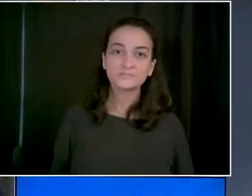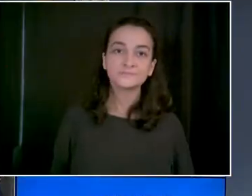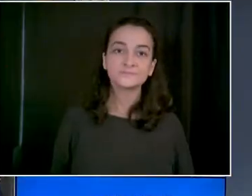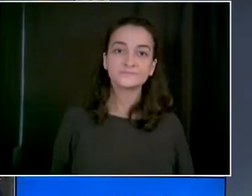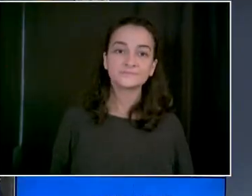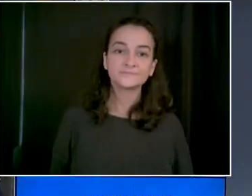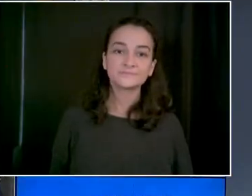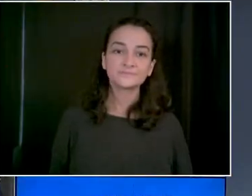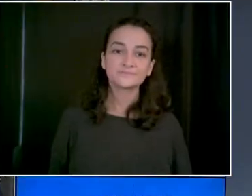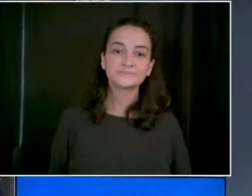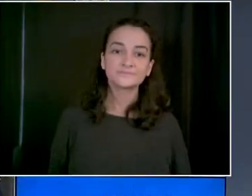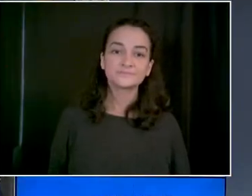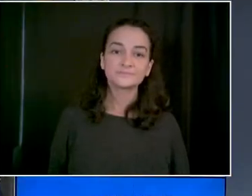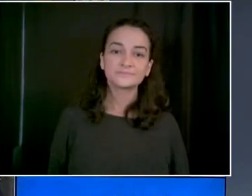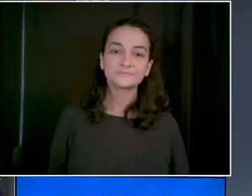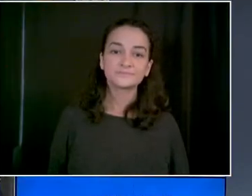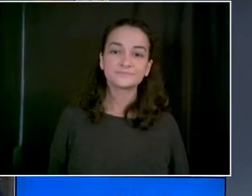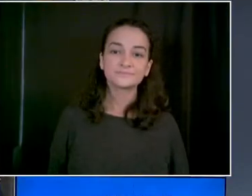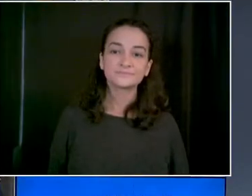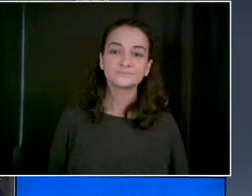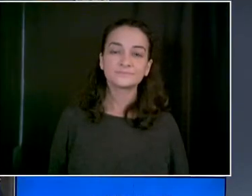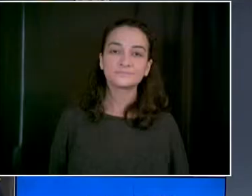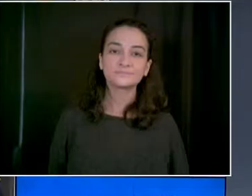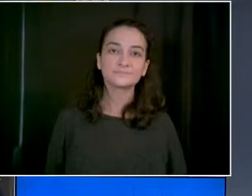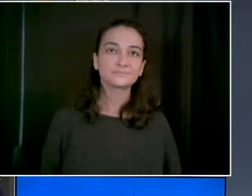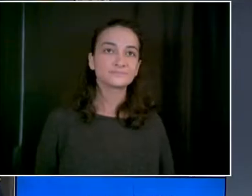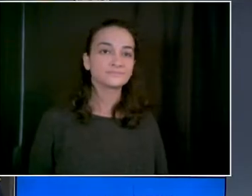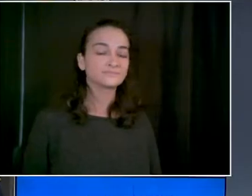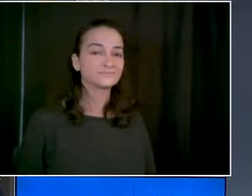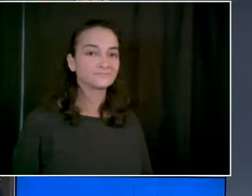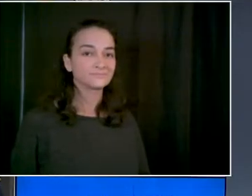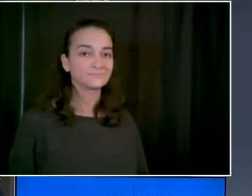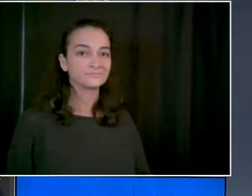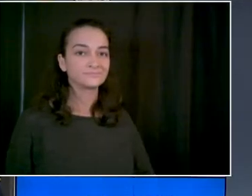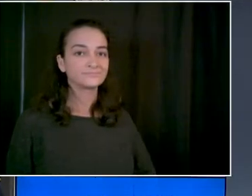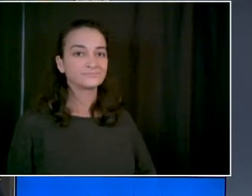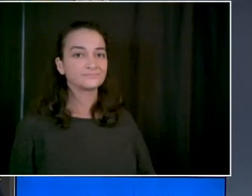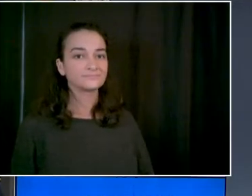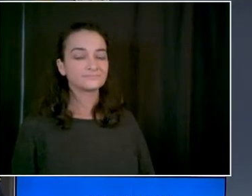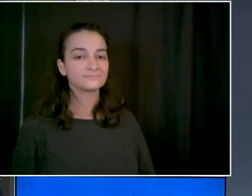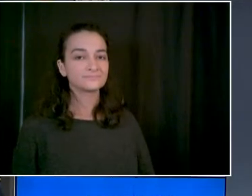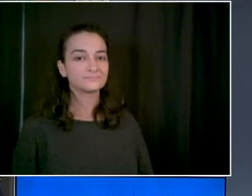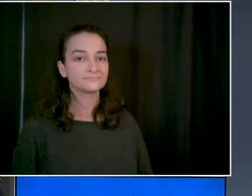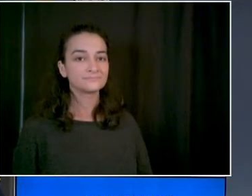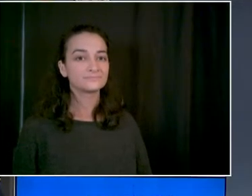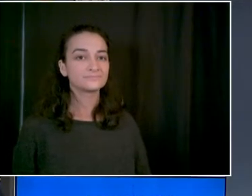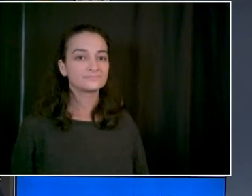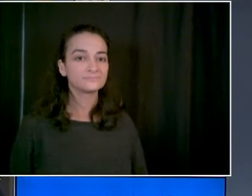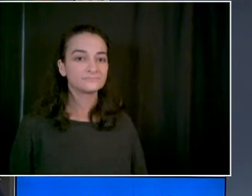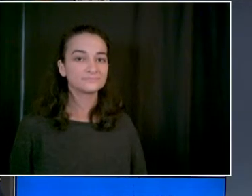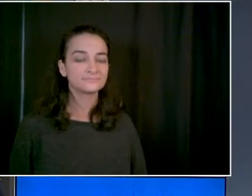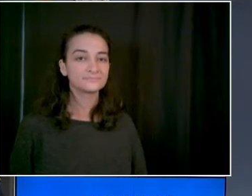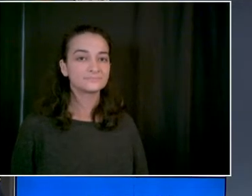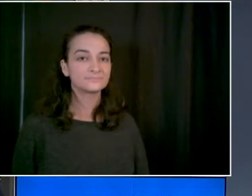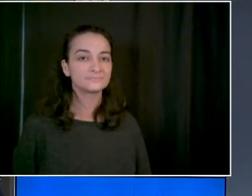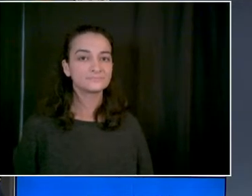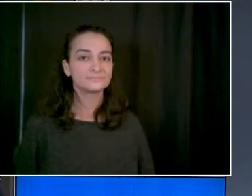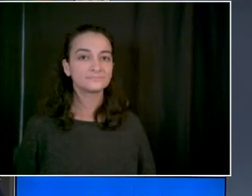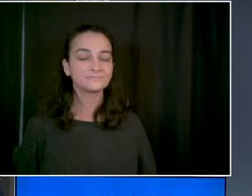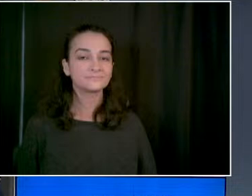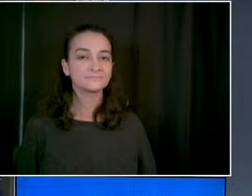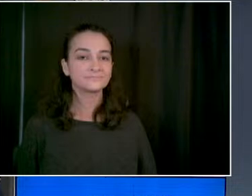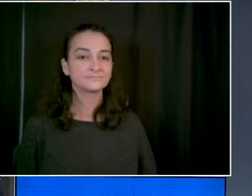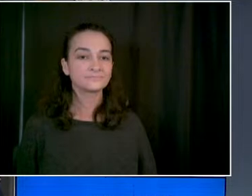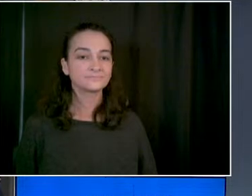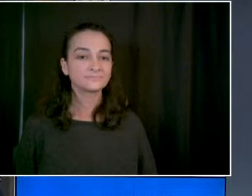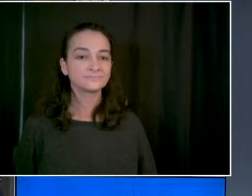Alcalde, is there a hearing right now about the street vendors, and they are, like a lot of them are